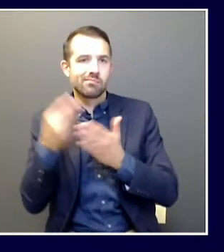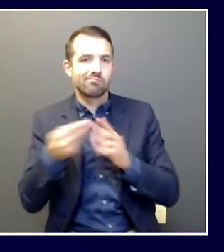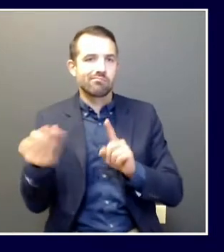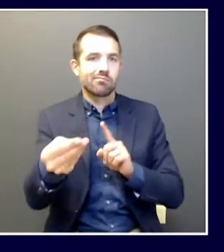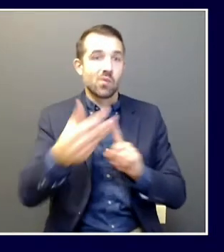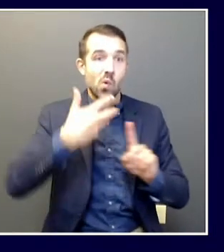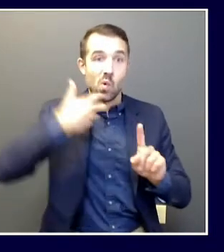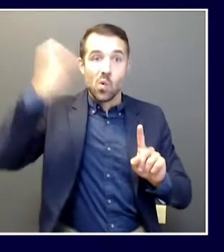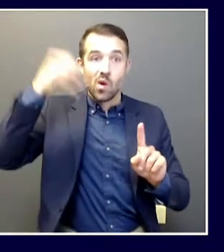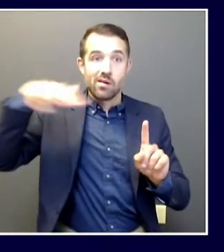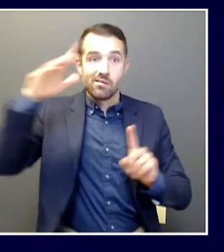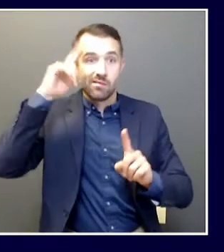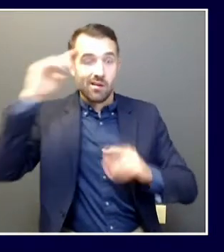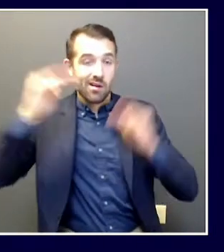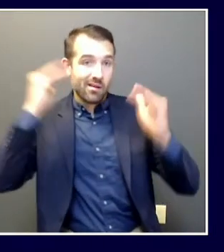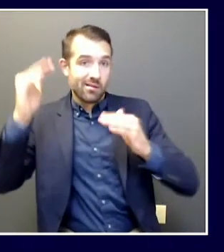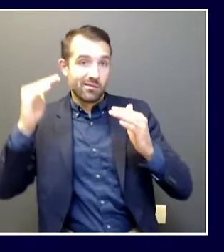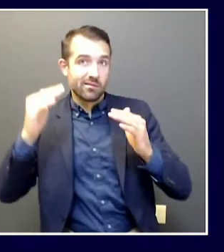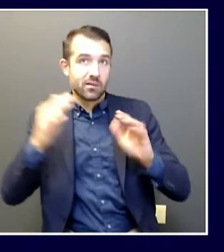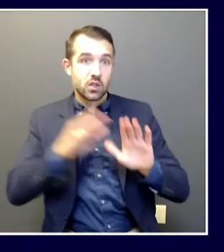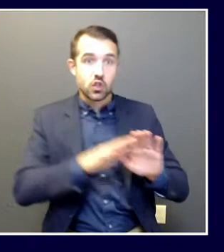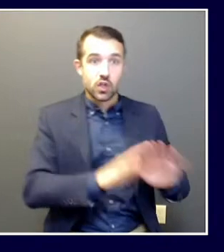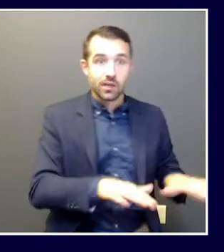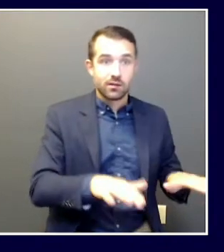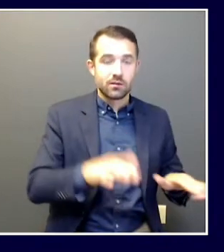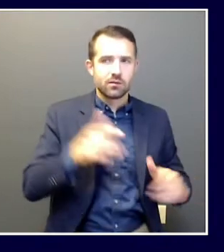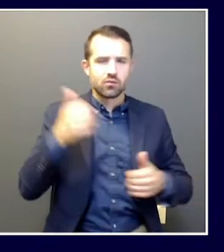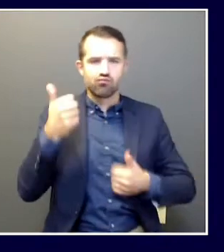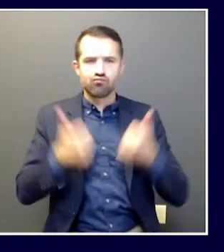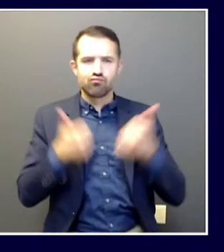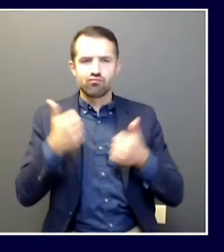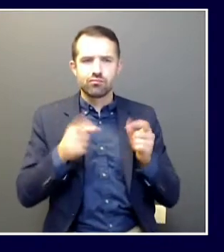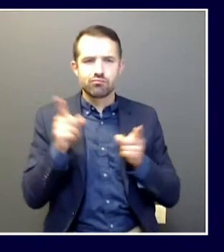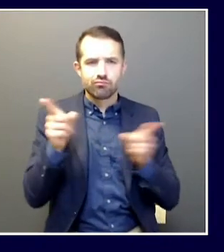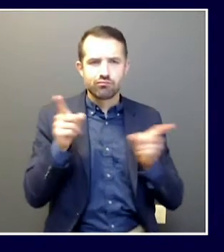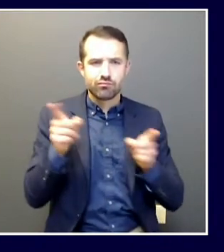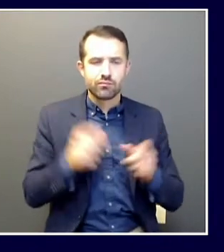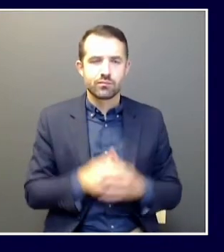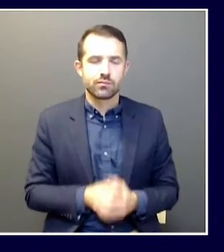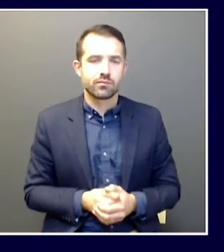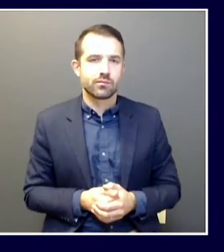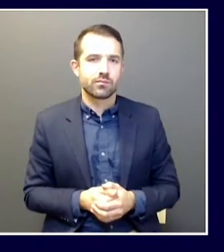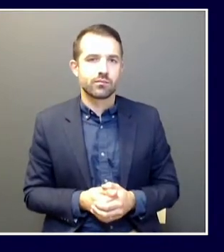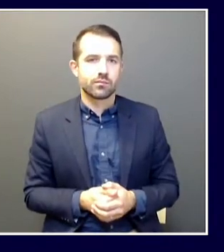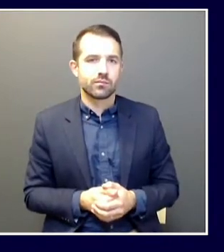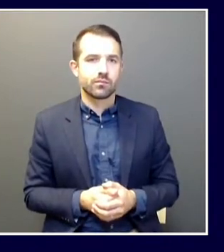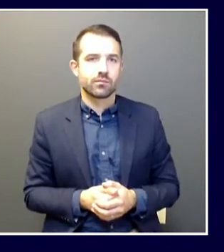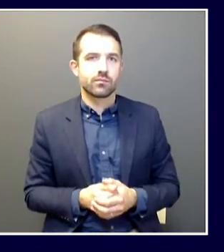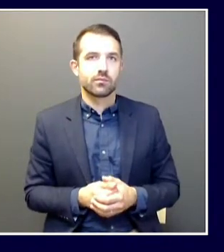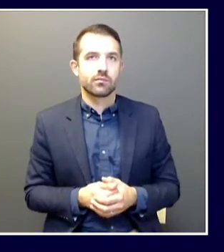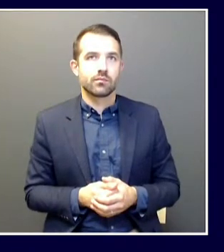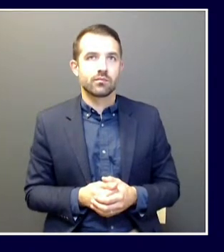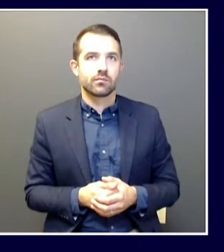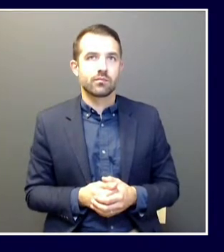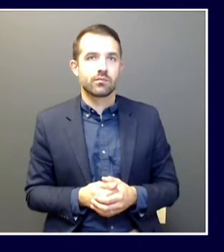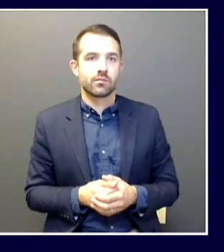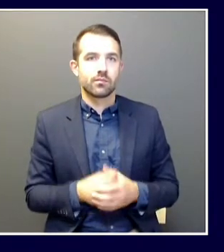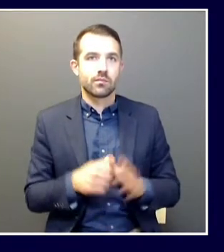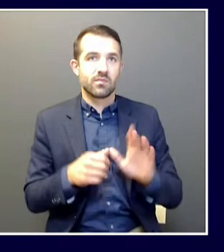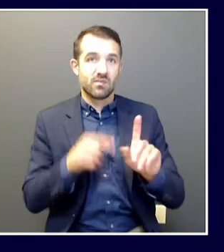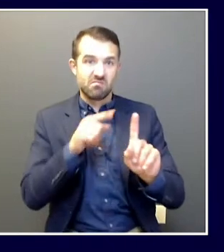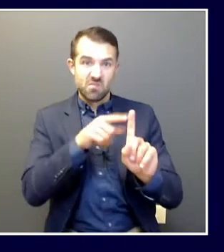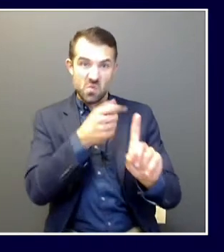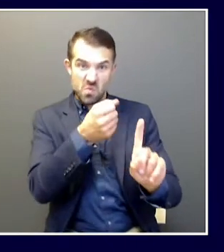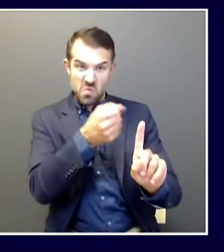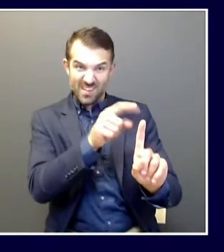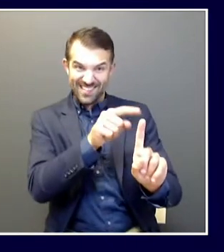Okay. Wow, Allegra, that's a great question. I'm going to answer in a quick second. I want to just go back to